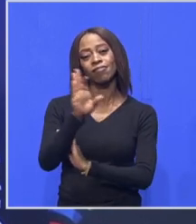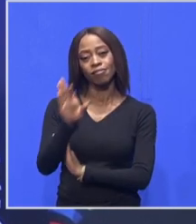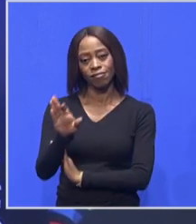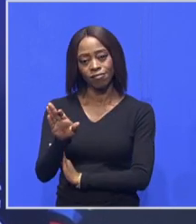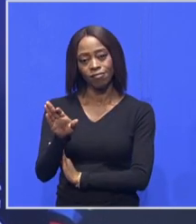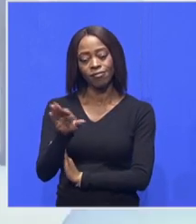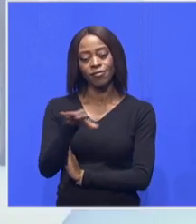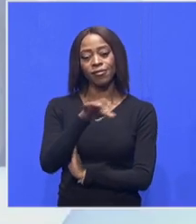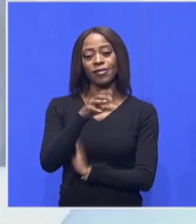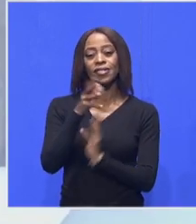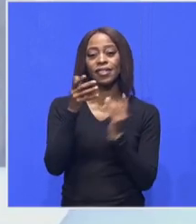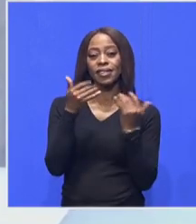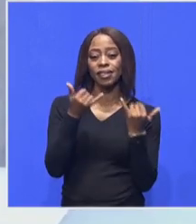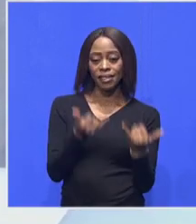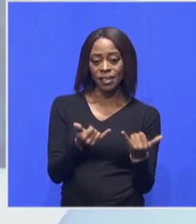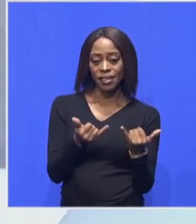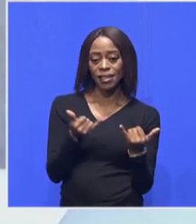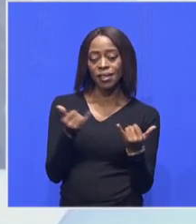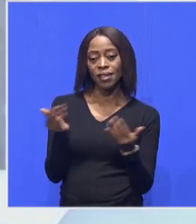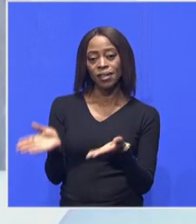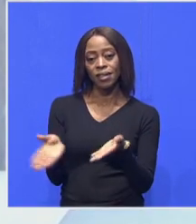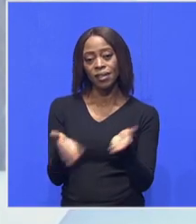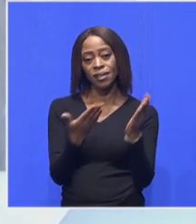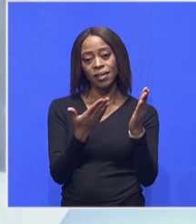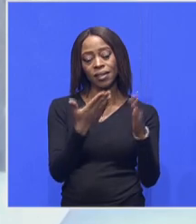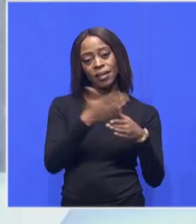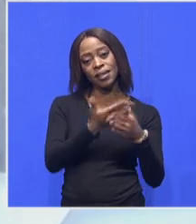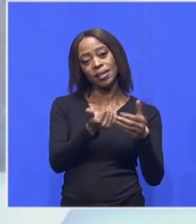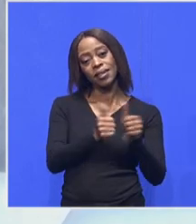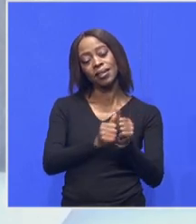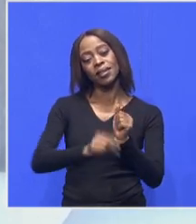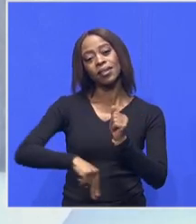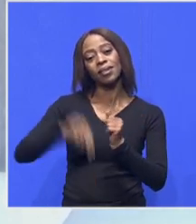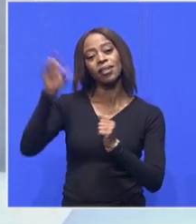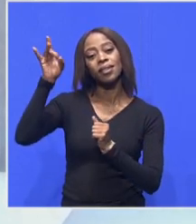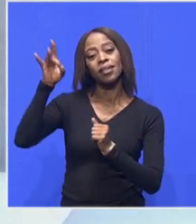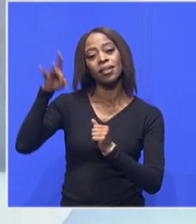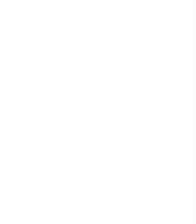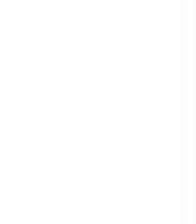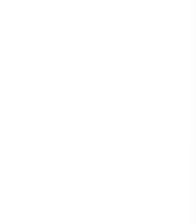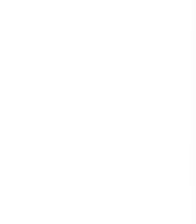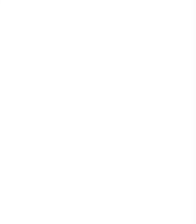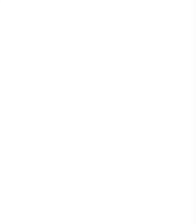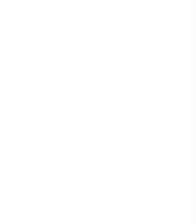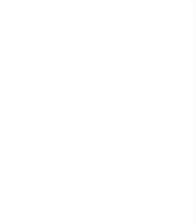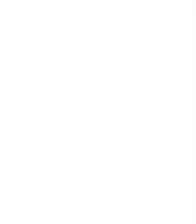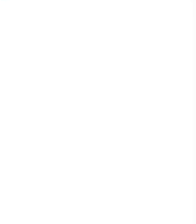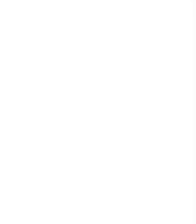I am now going to be handing over to my colleague, Naledi. So back to you in the studio.